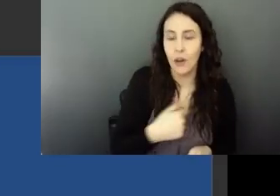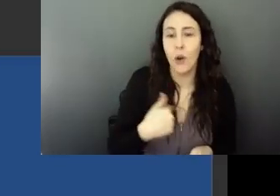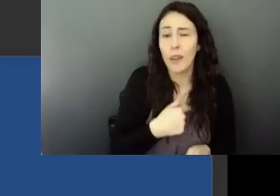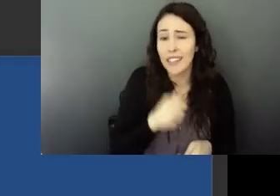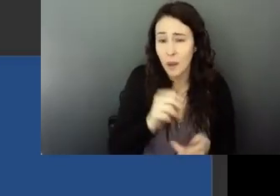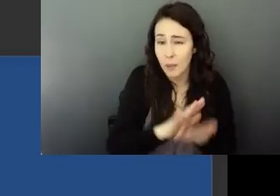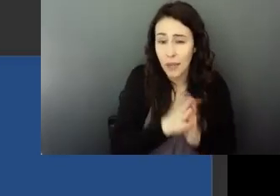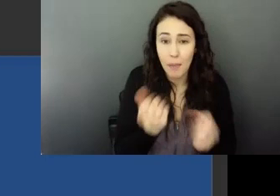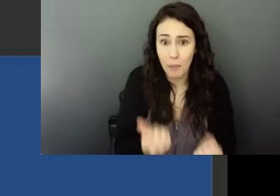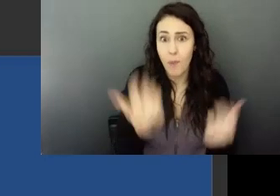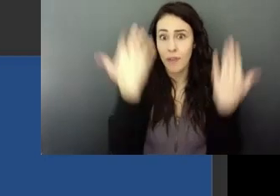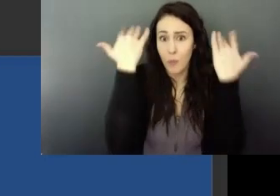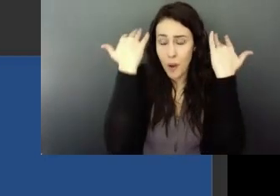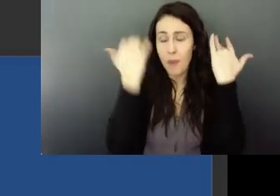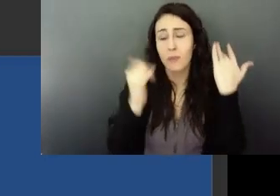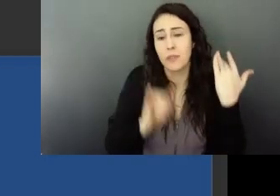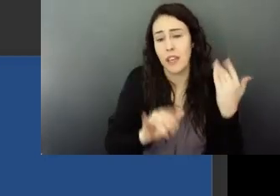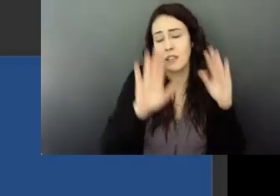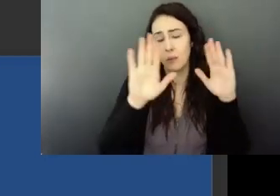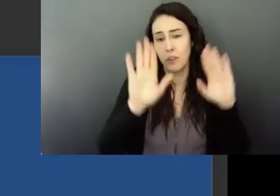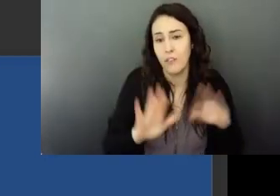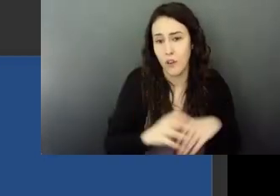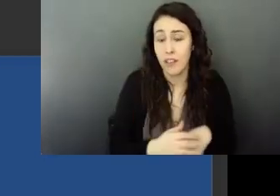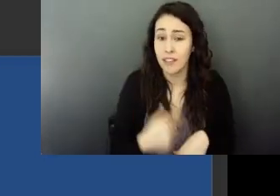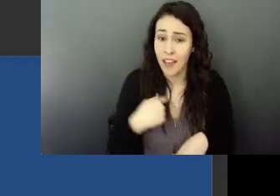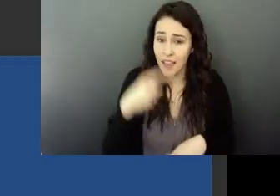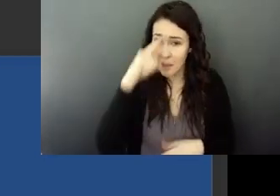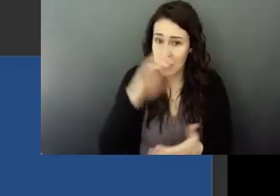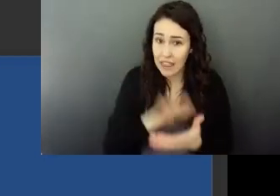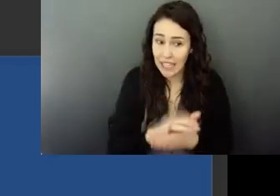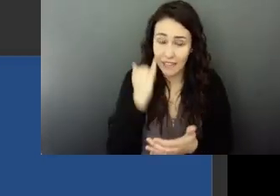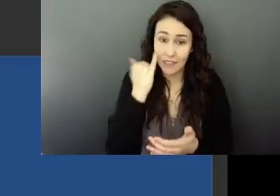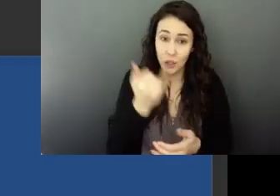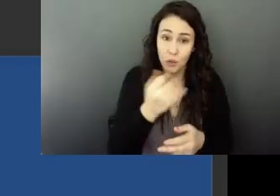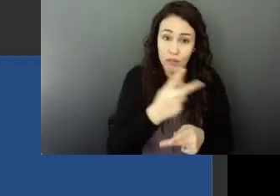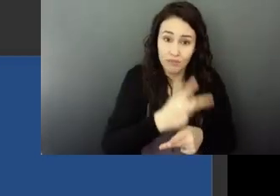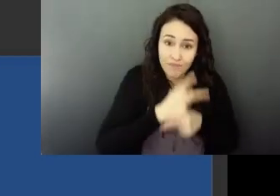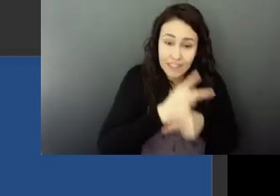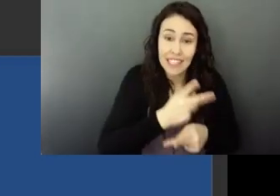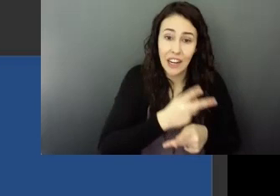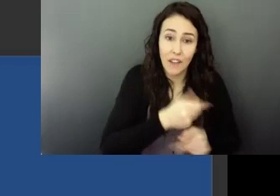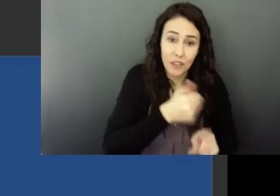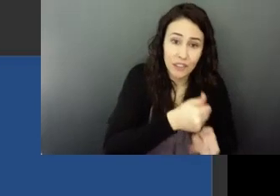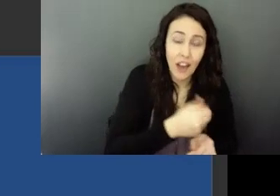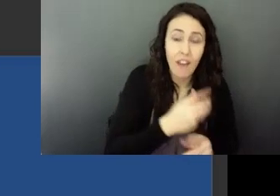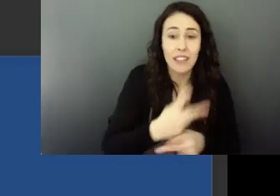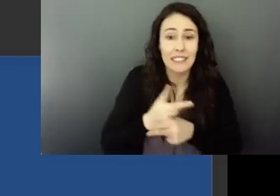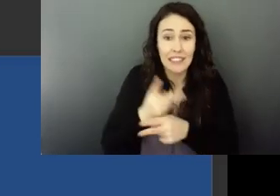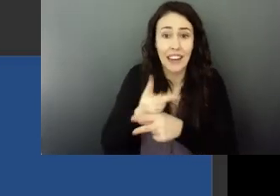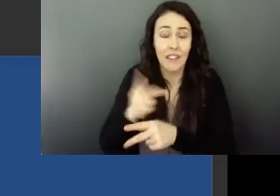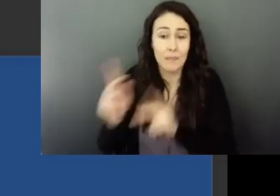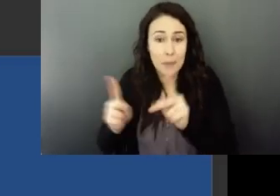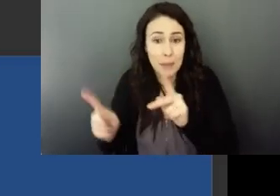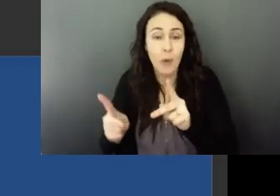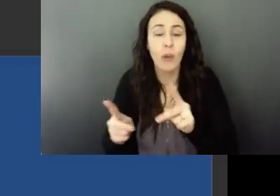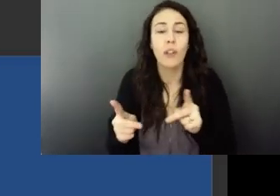So I'm a big believer, you take care of yourself, you take care of your people, and then the students get taken care of as well.